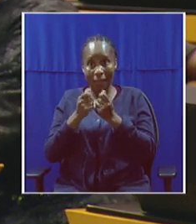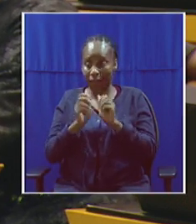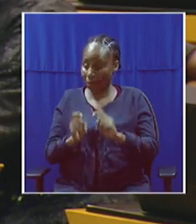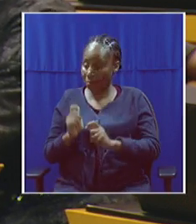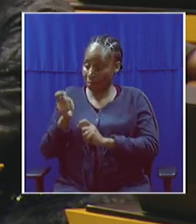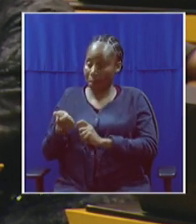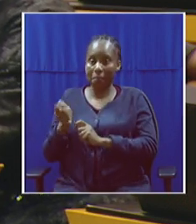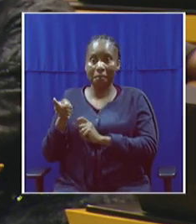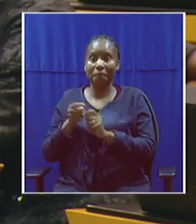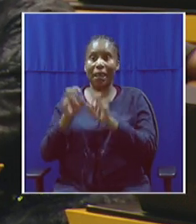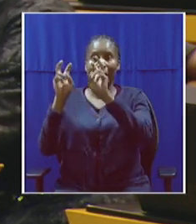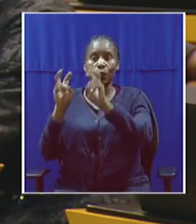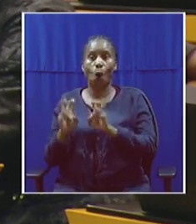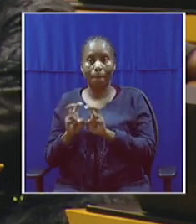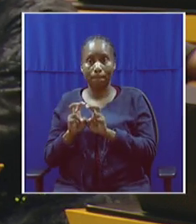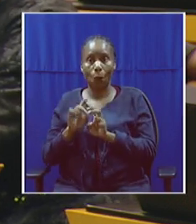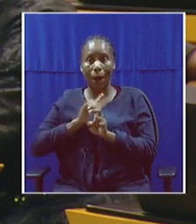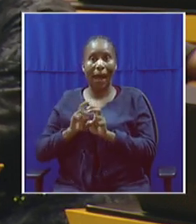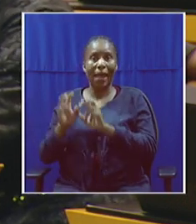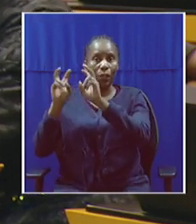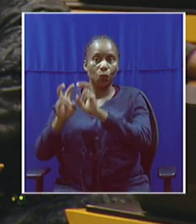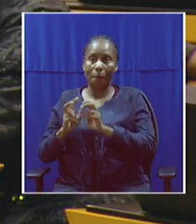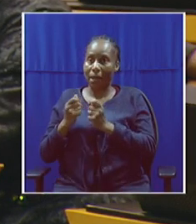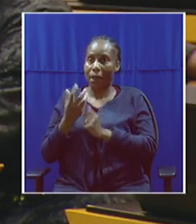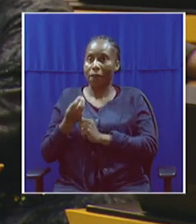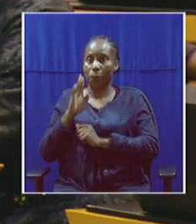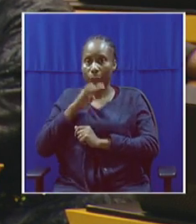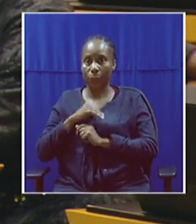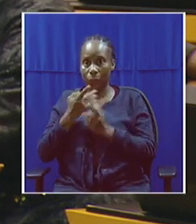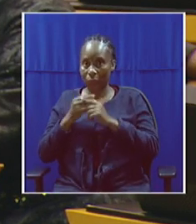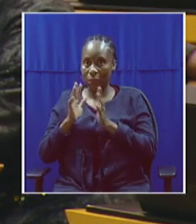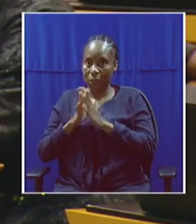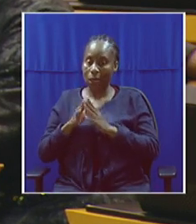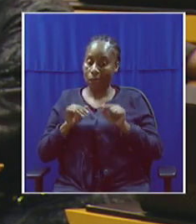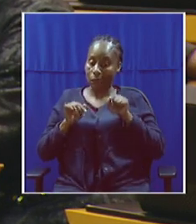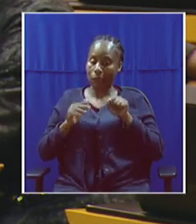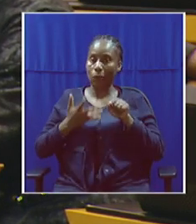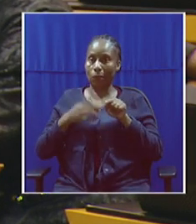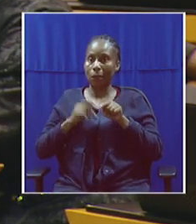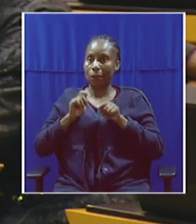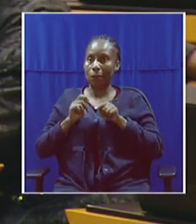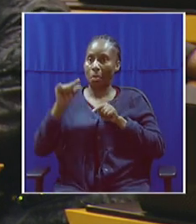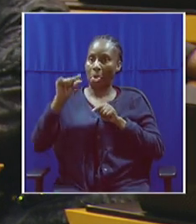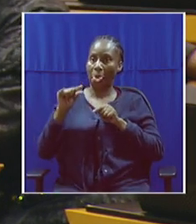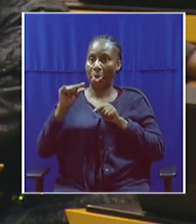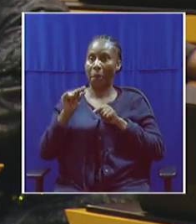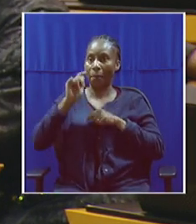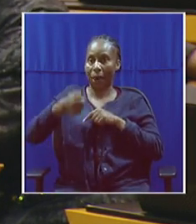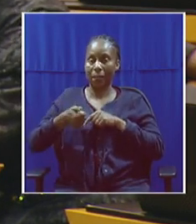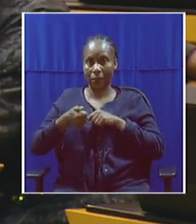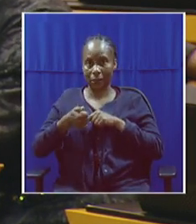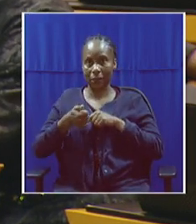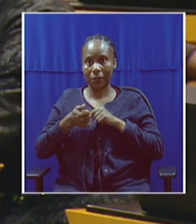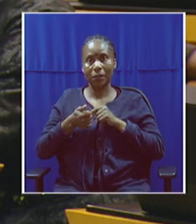that the reason for that is we think that if we can reduce